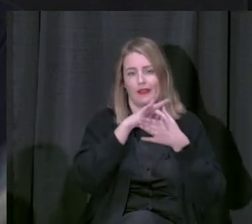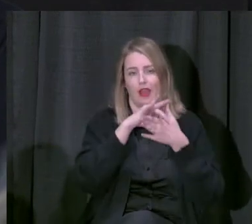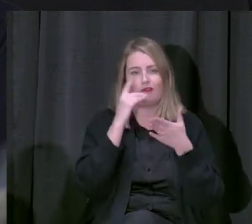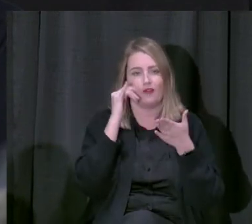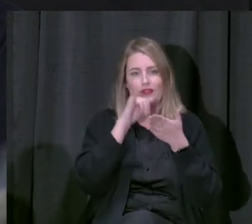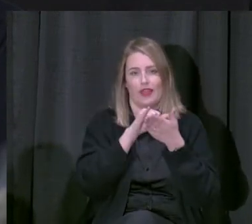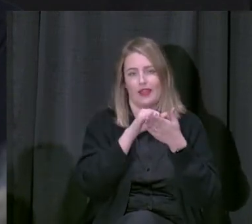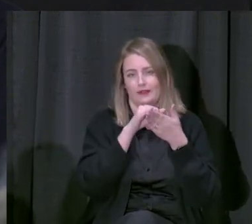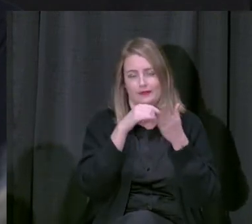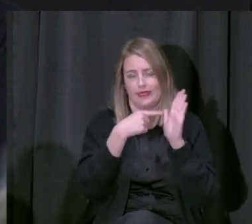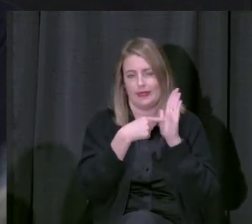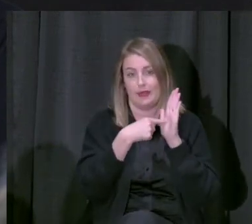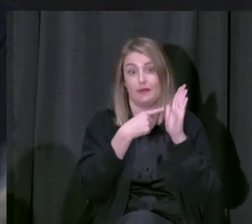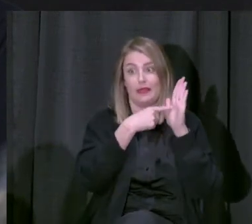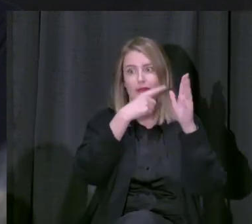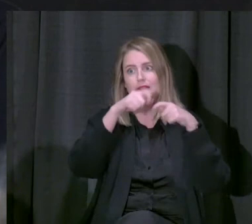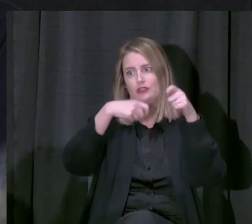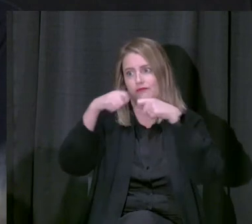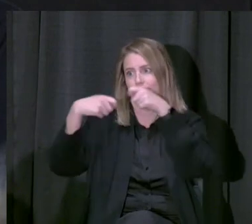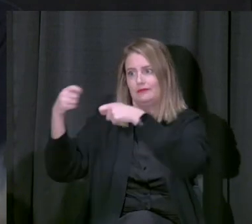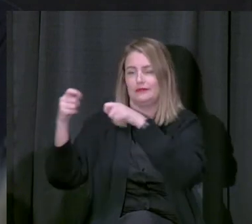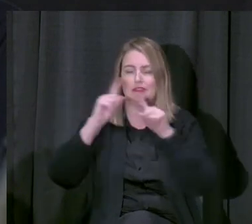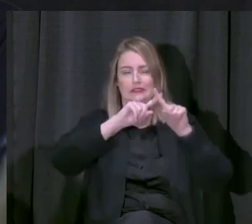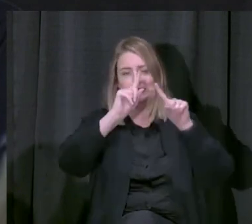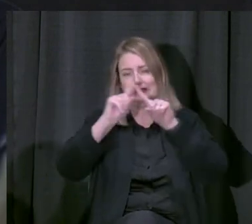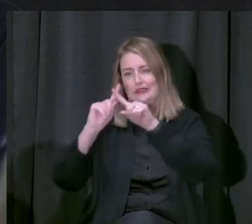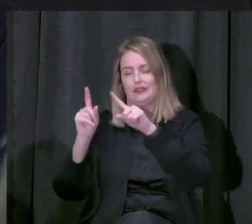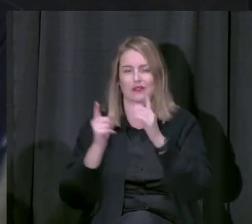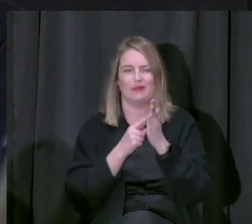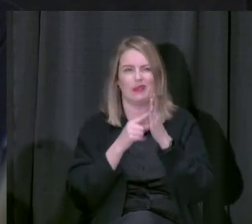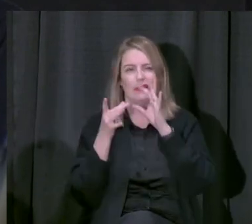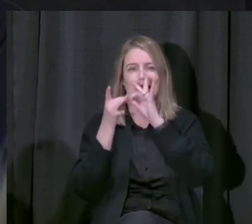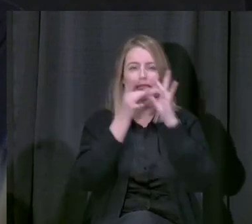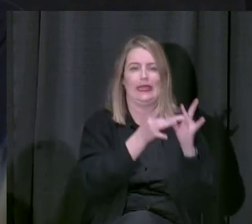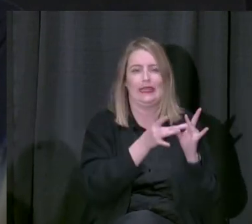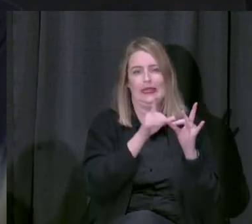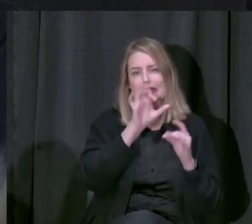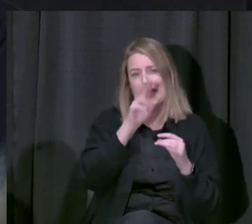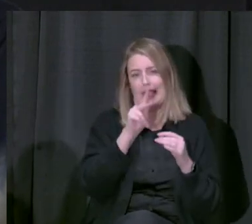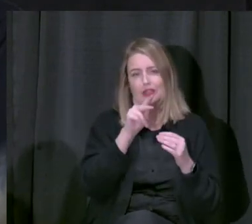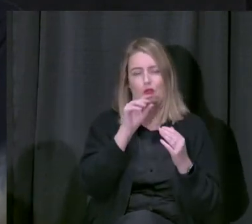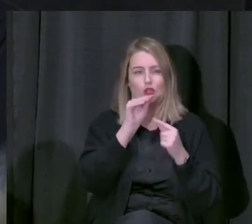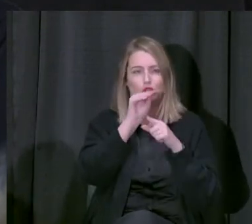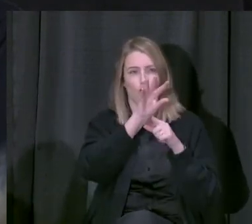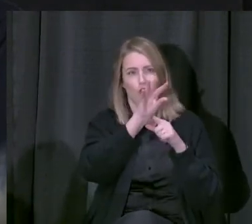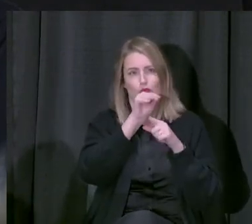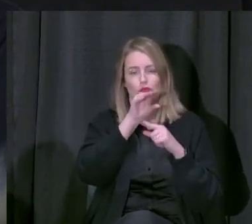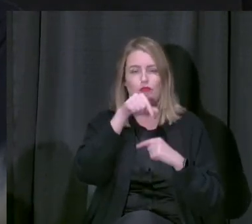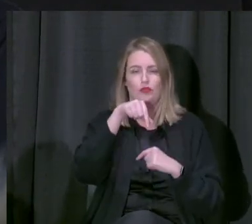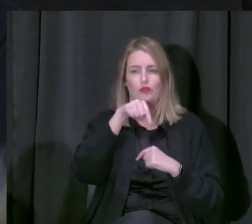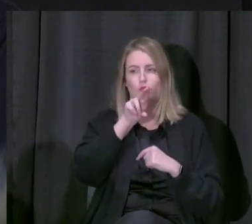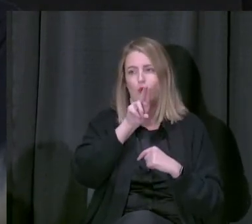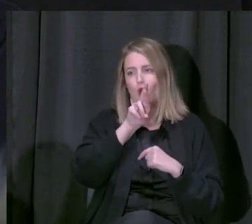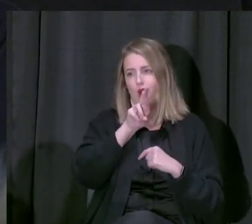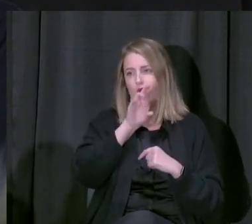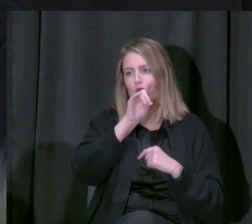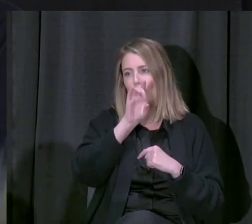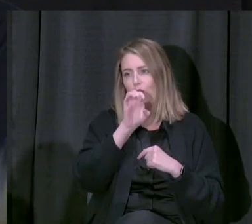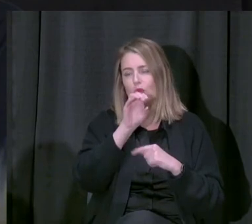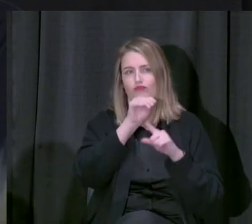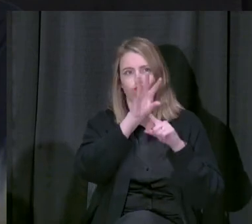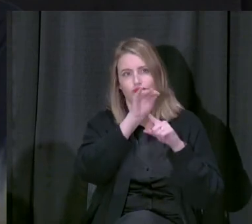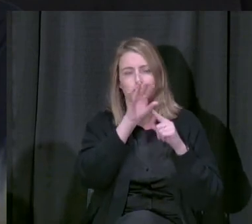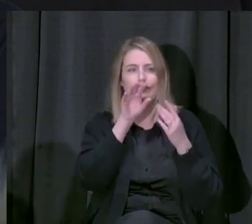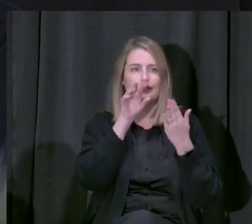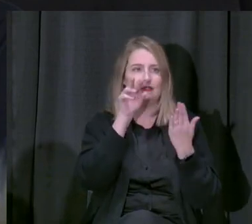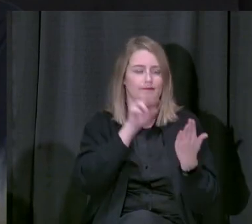exhibit. Exhibits change, so a lot of times those are just links or QR codes that would have the